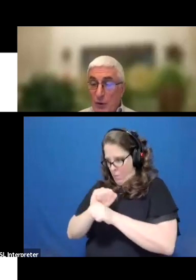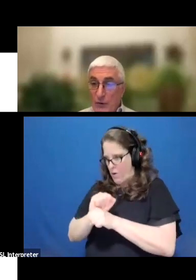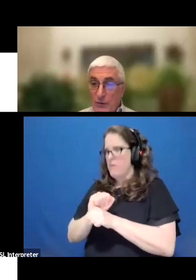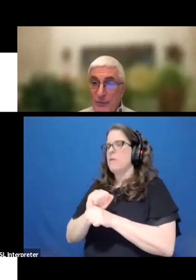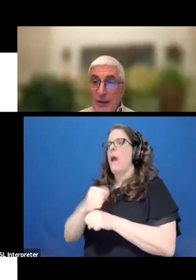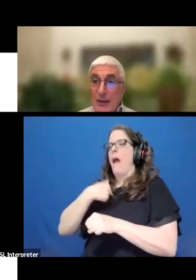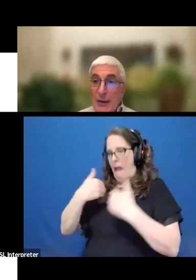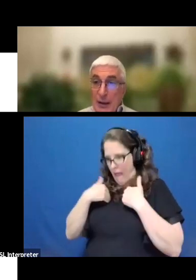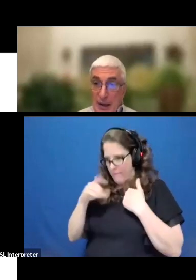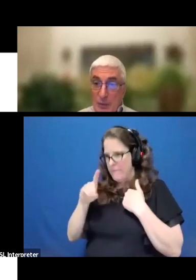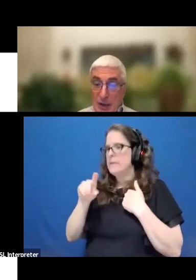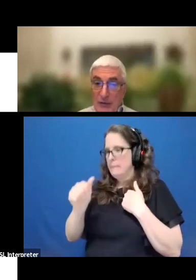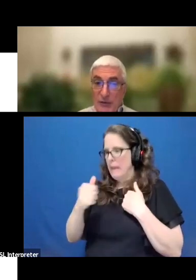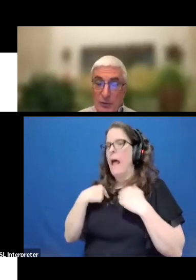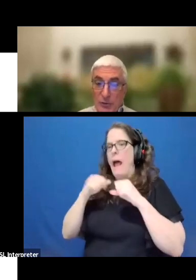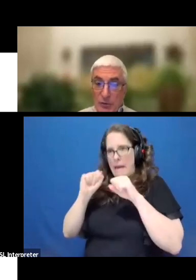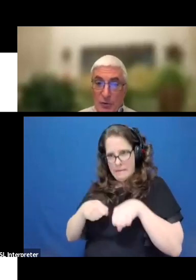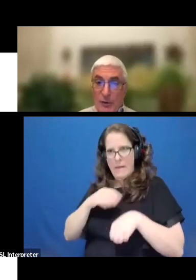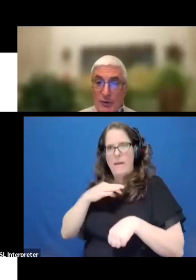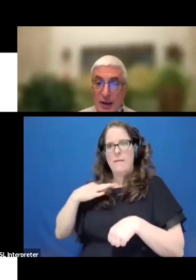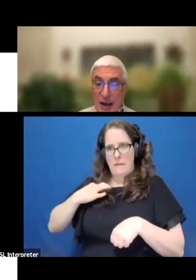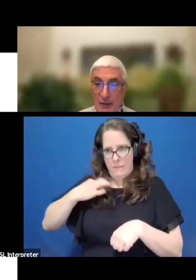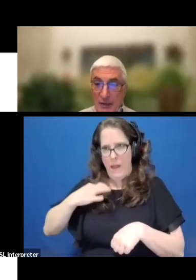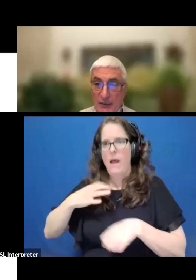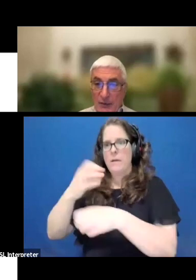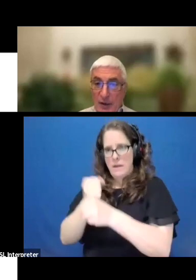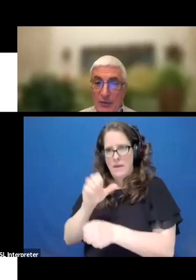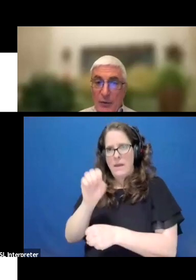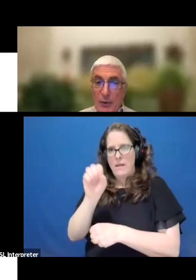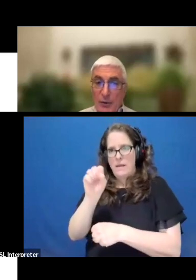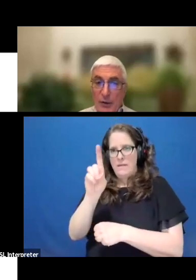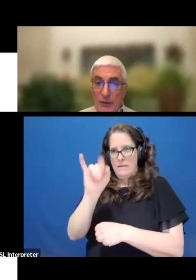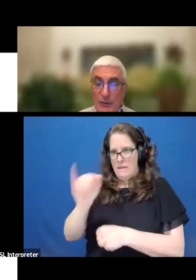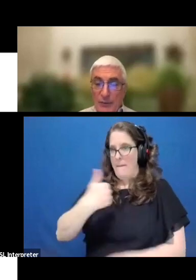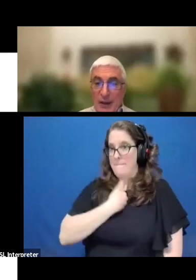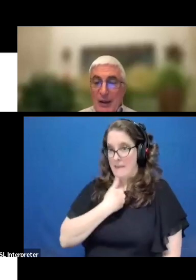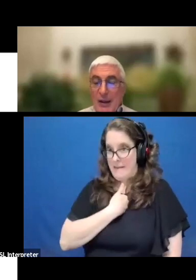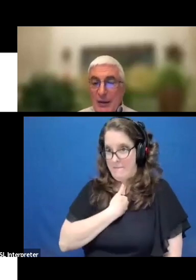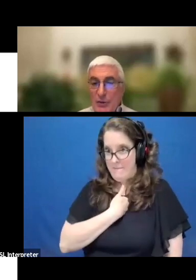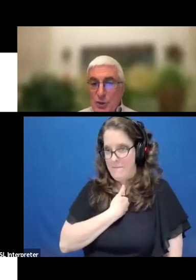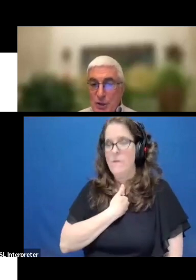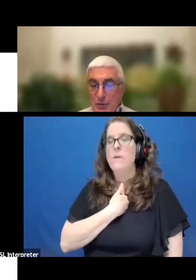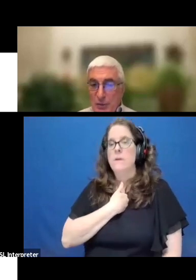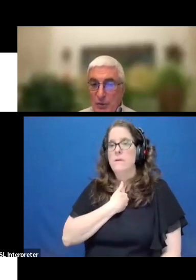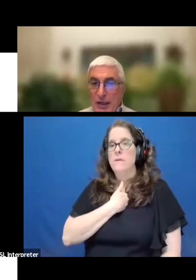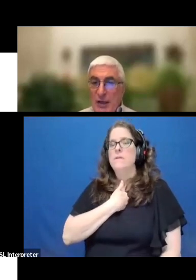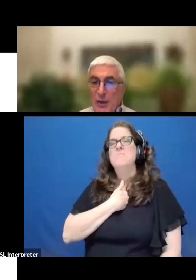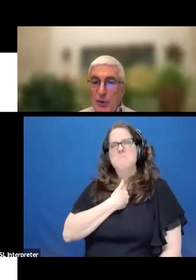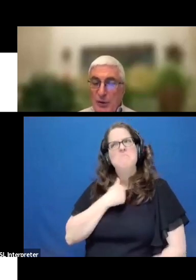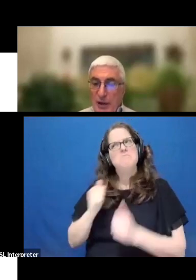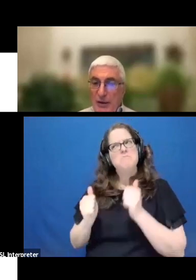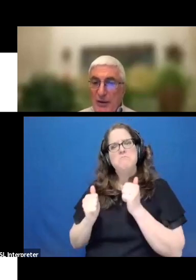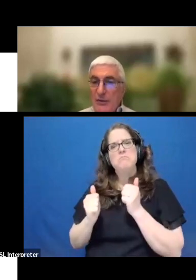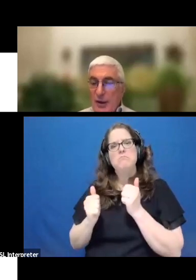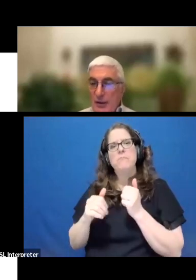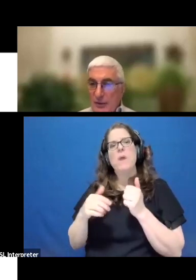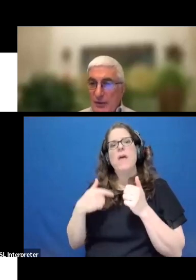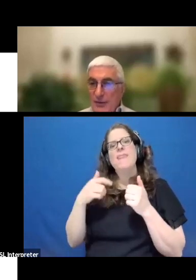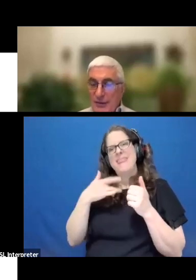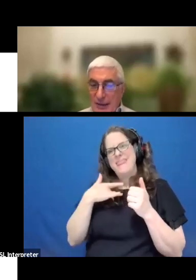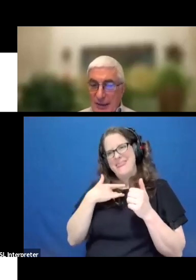has worked and paid Social Security taxes on their earnings. That's generally abbreviated